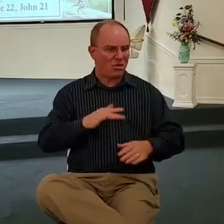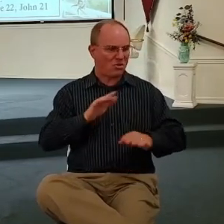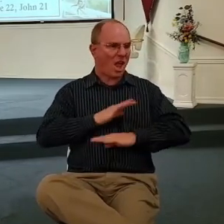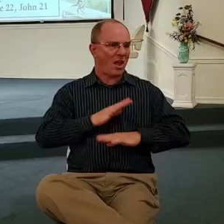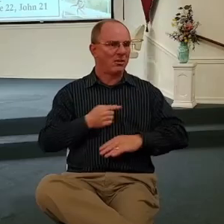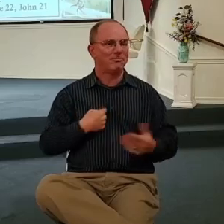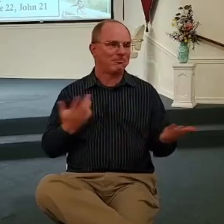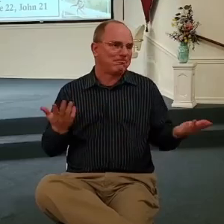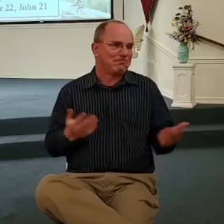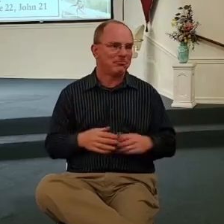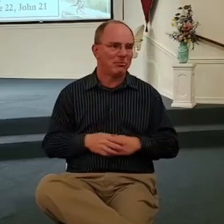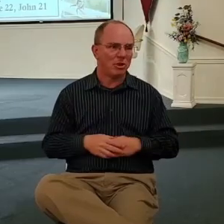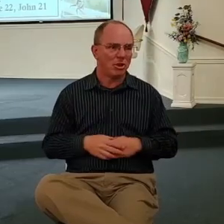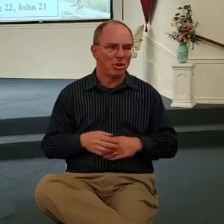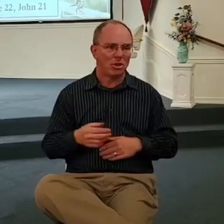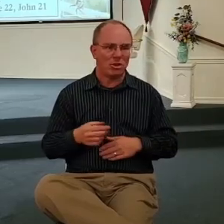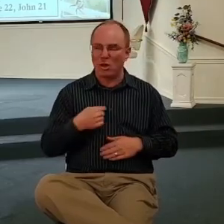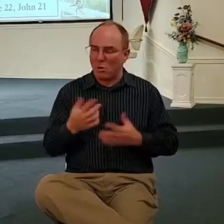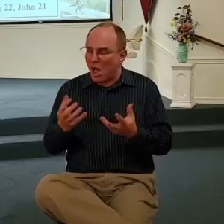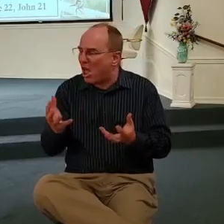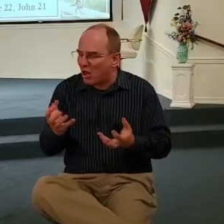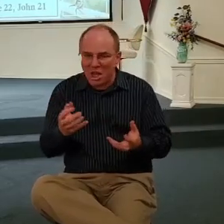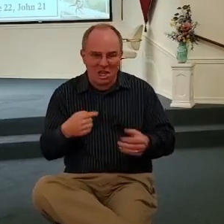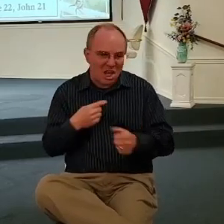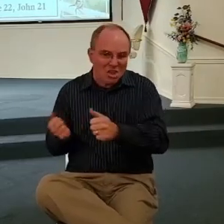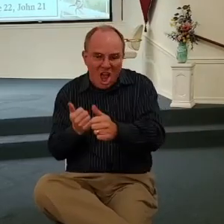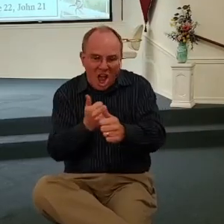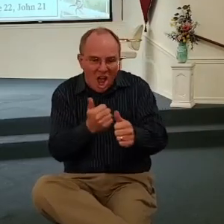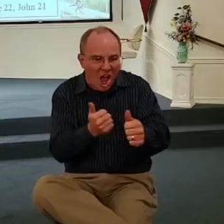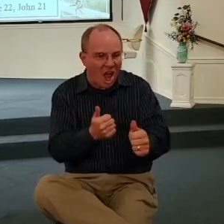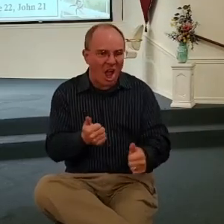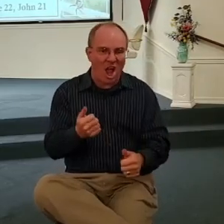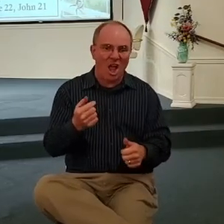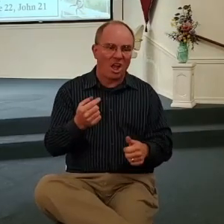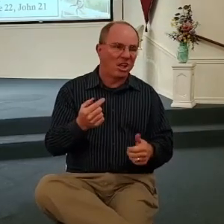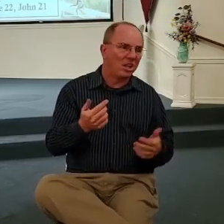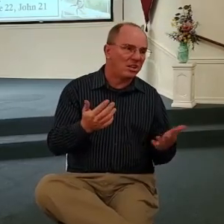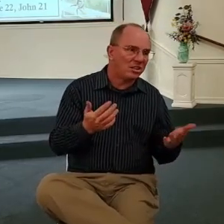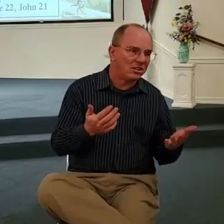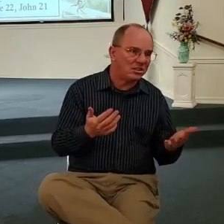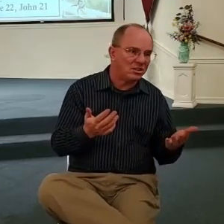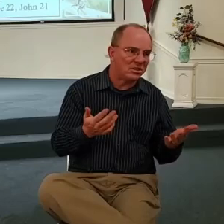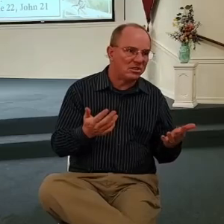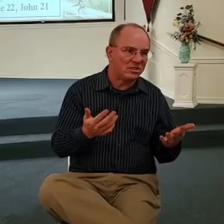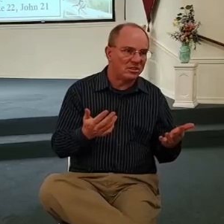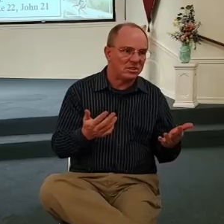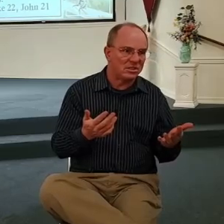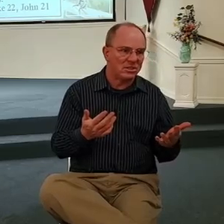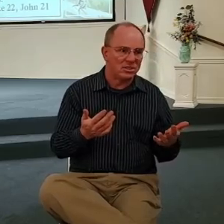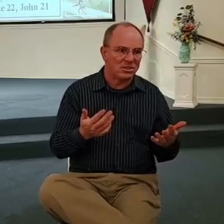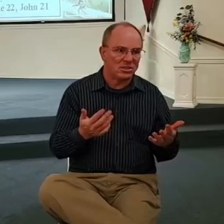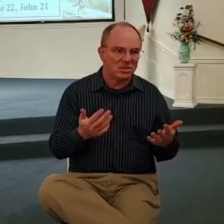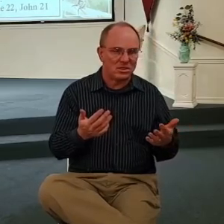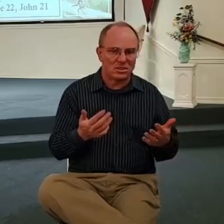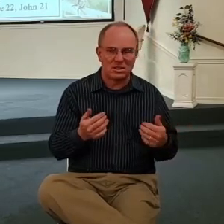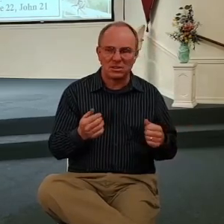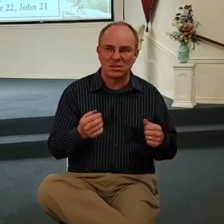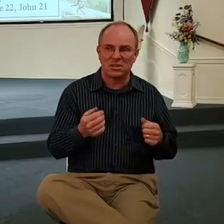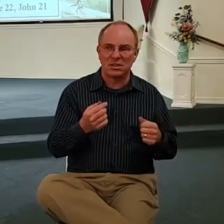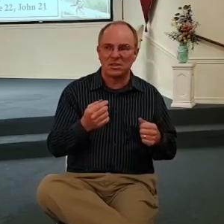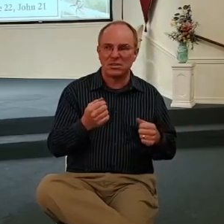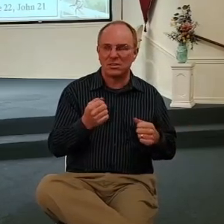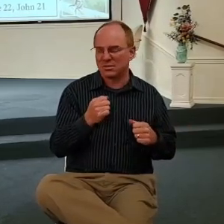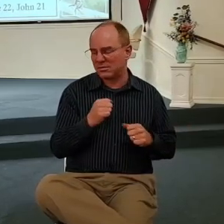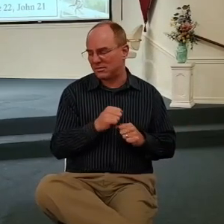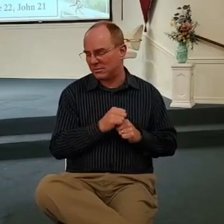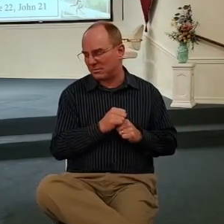want, the chase, the experience, or even the person.